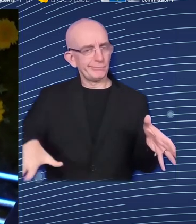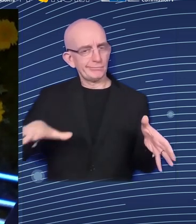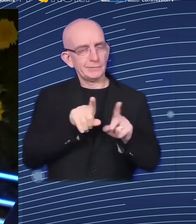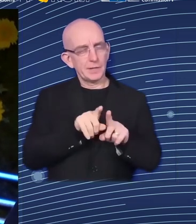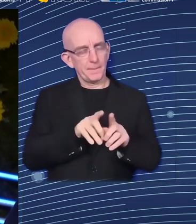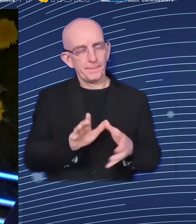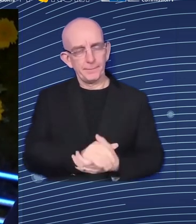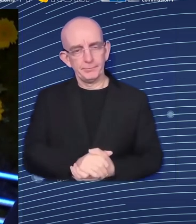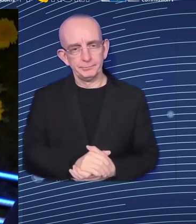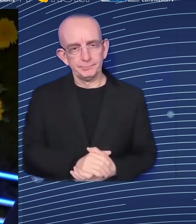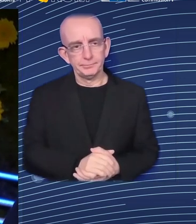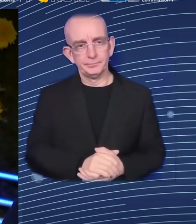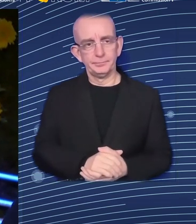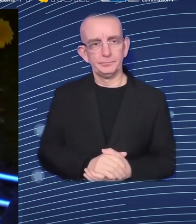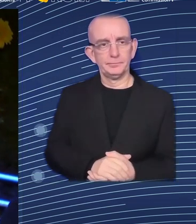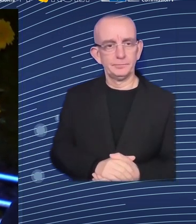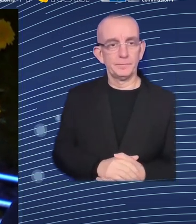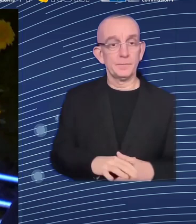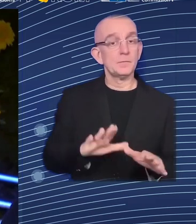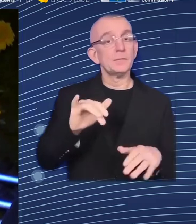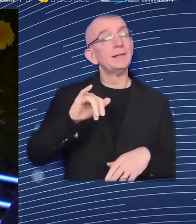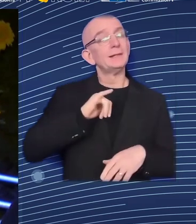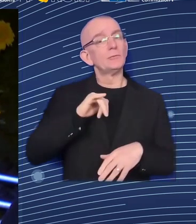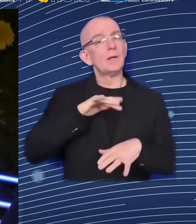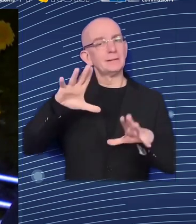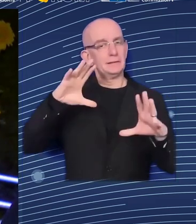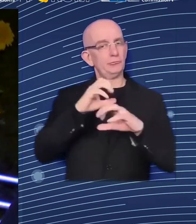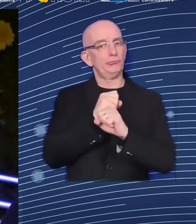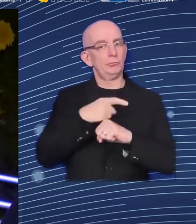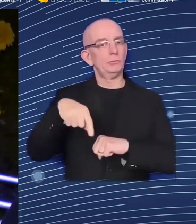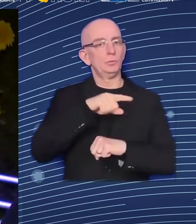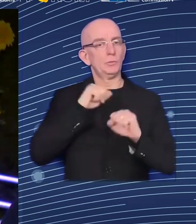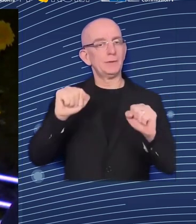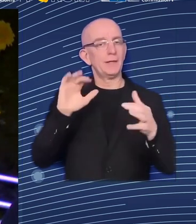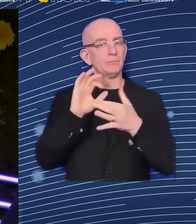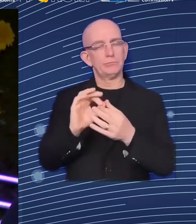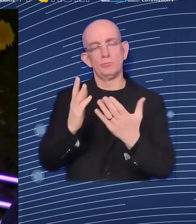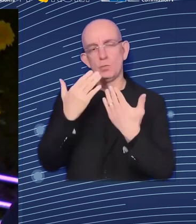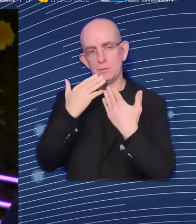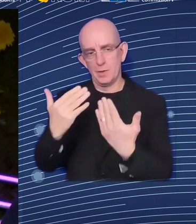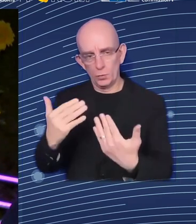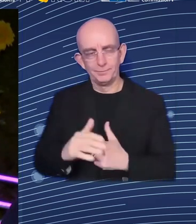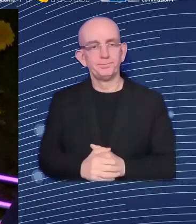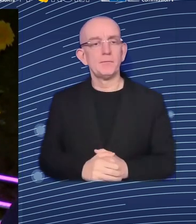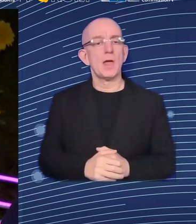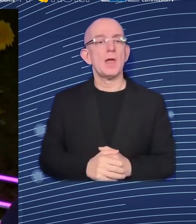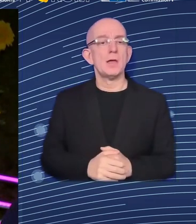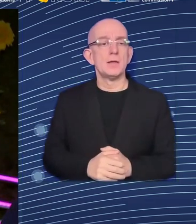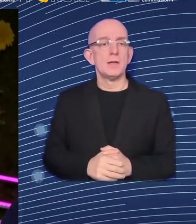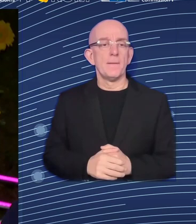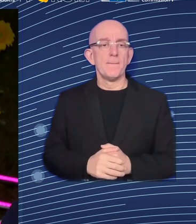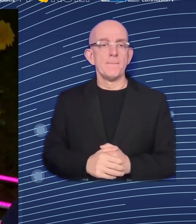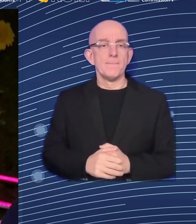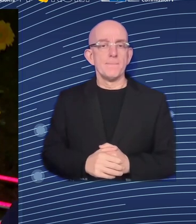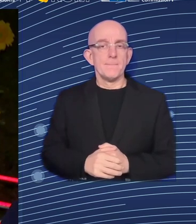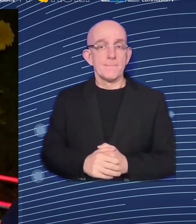panelists for joining us this afternoon. Thank you for being with us. Stay in the room because in a few minutes we're going to